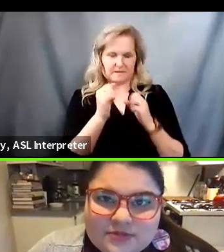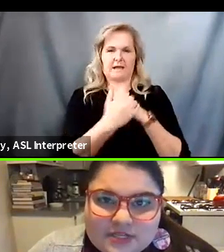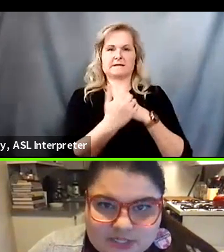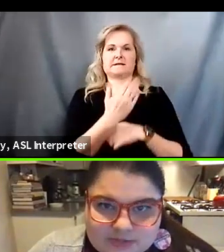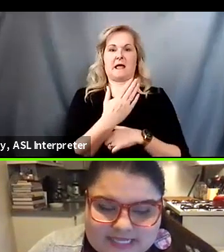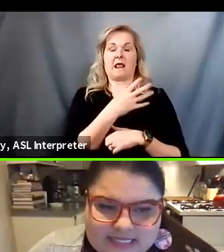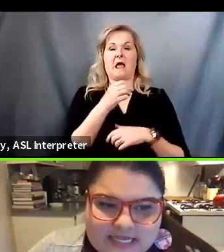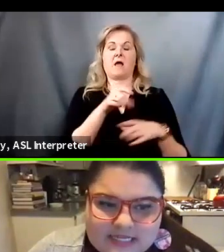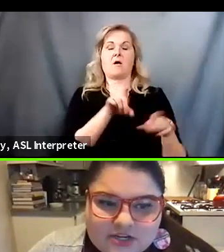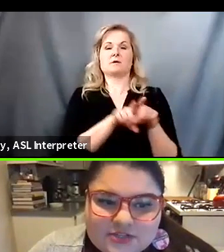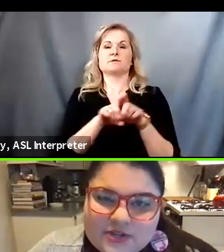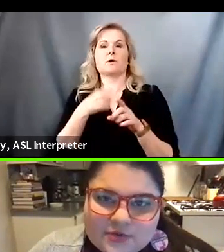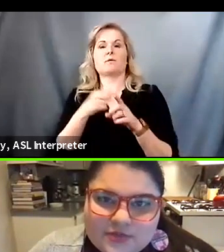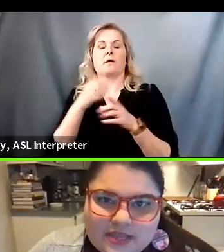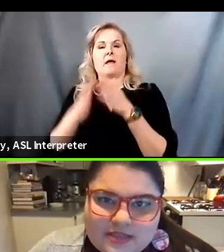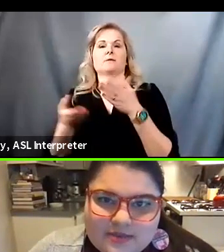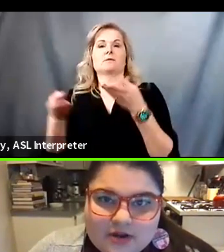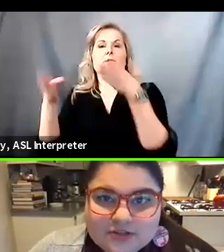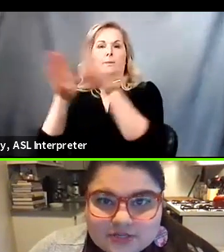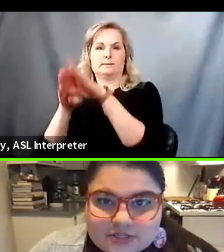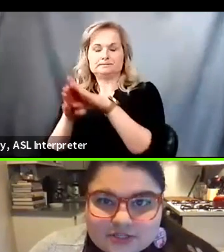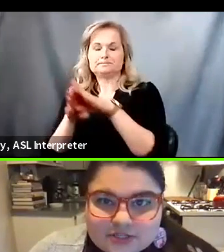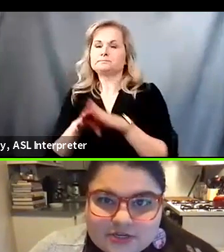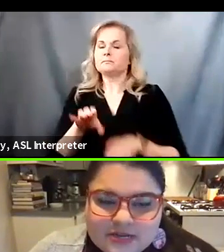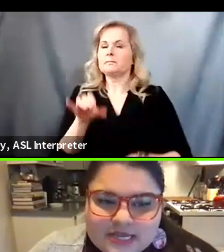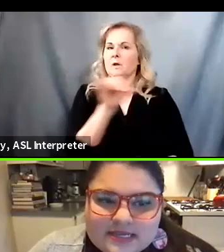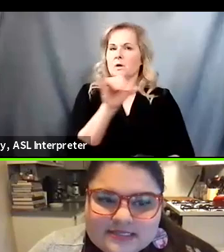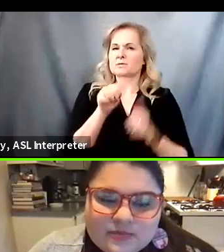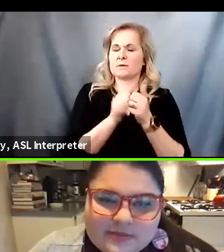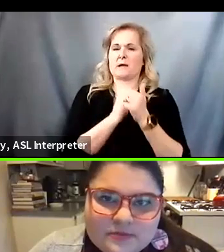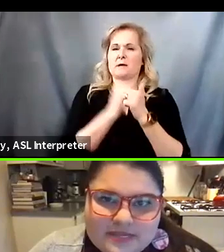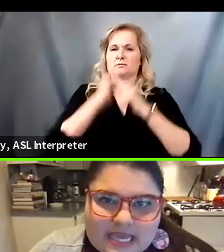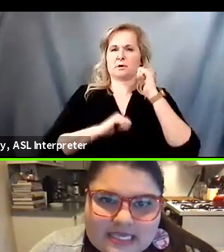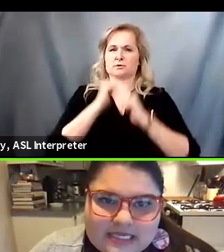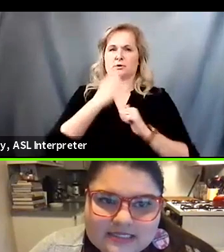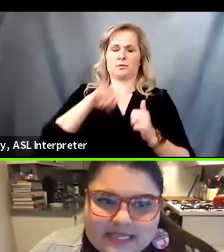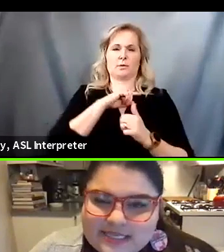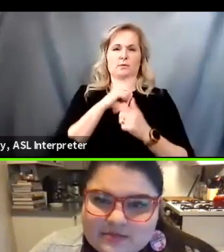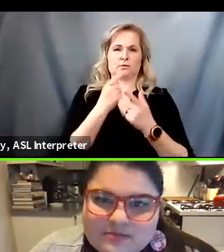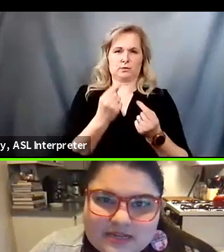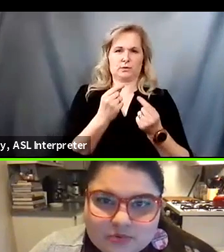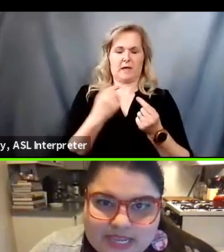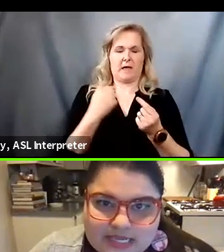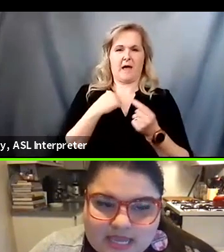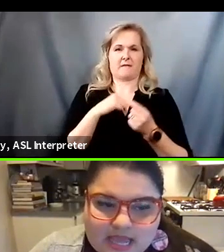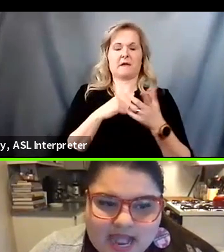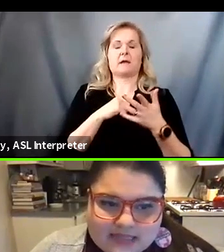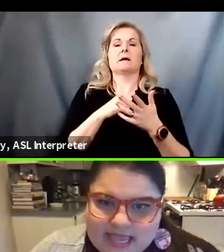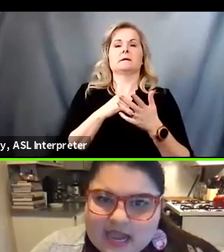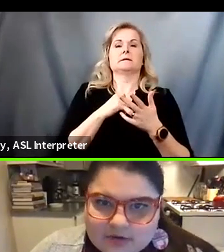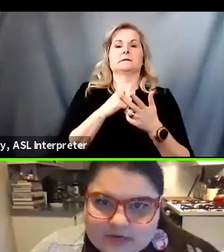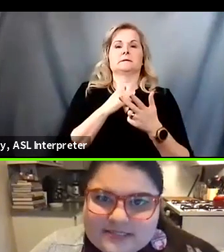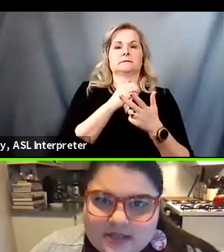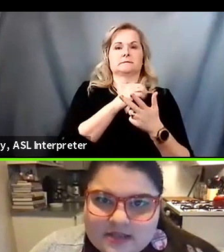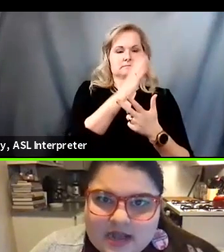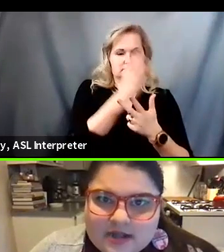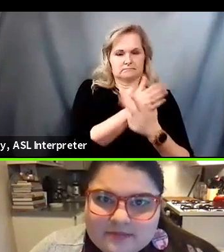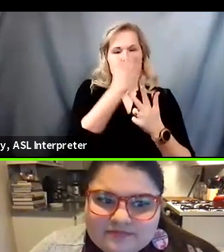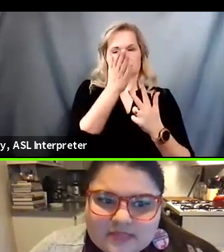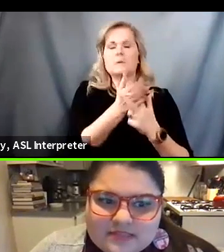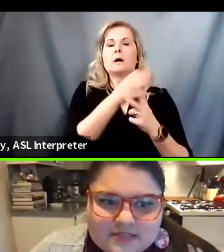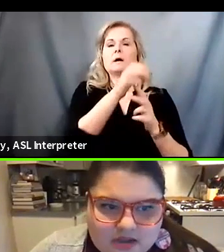we'll end with a closing. And also another thing about our structure is that we will be taking a 10-minute break at the hours.